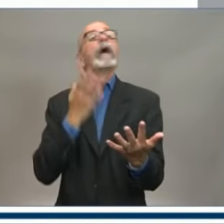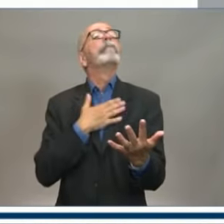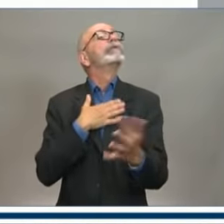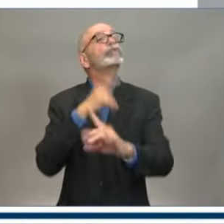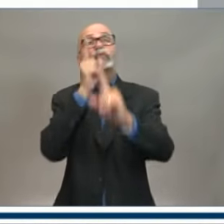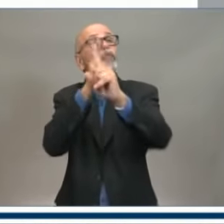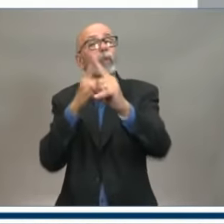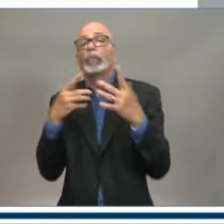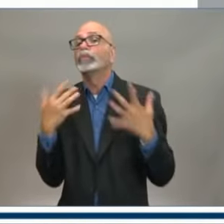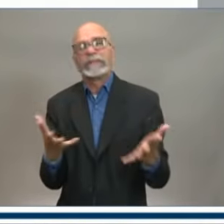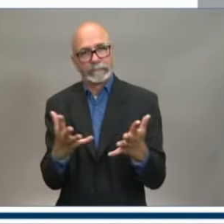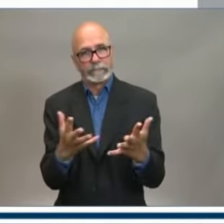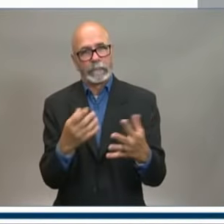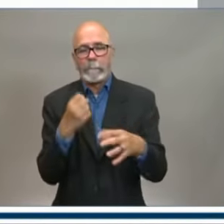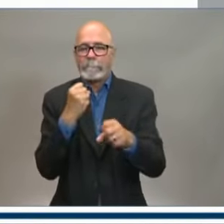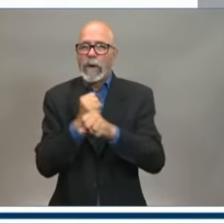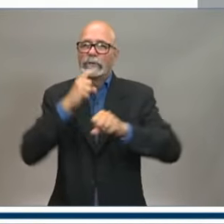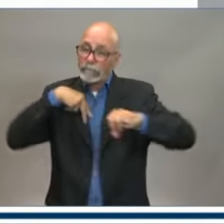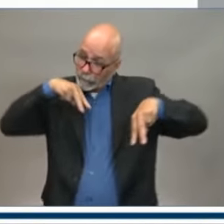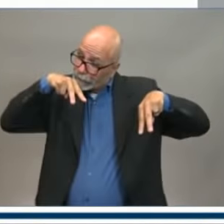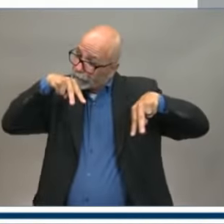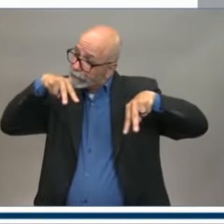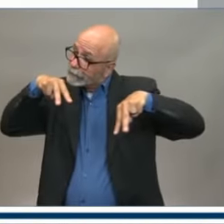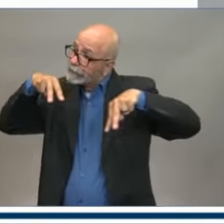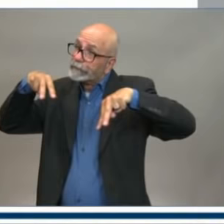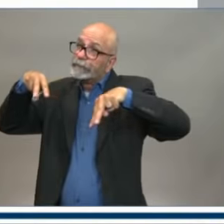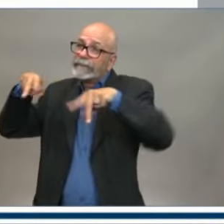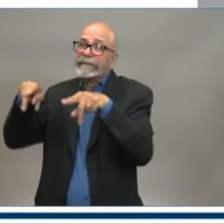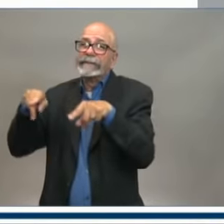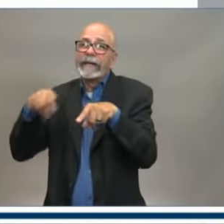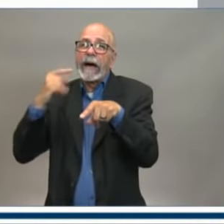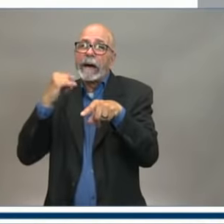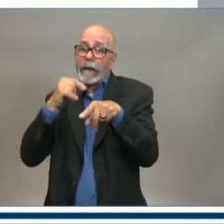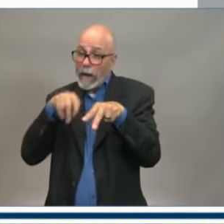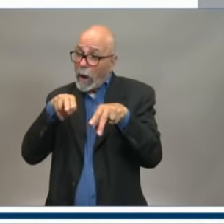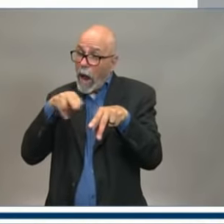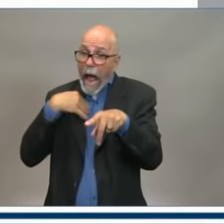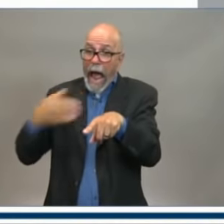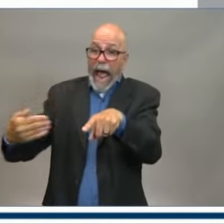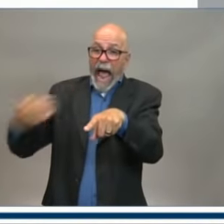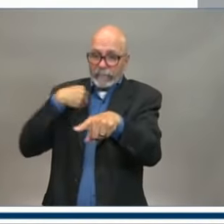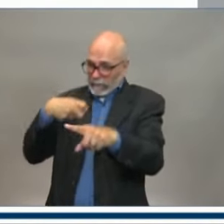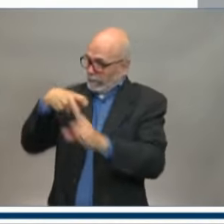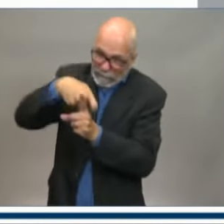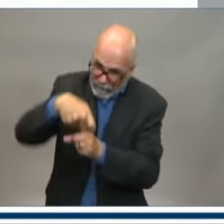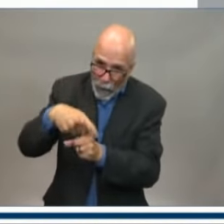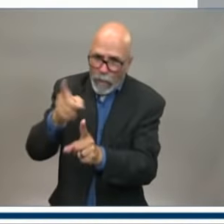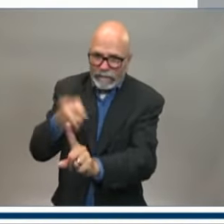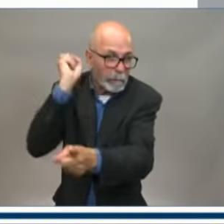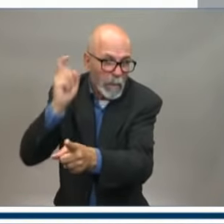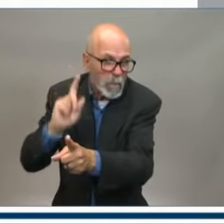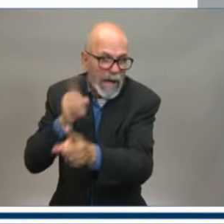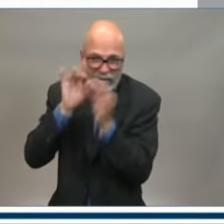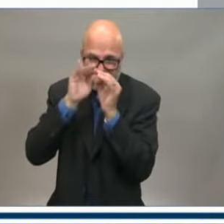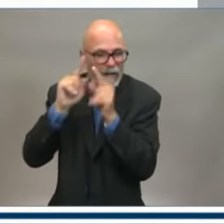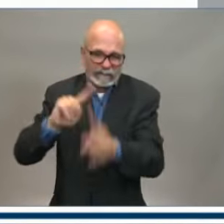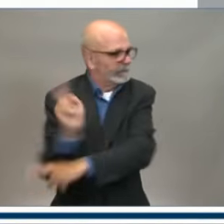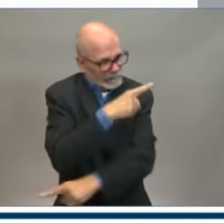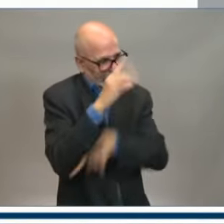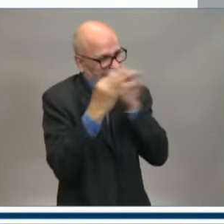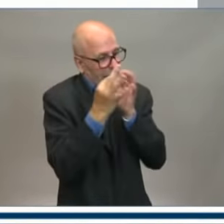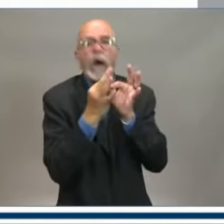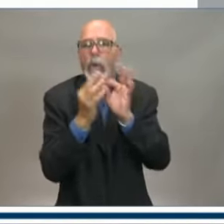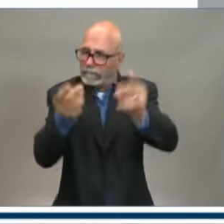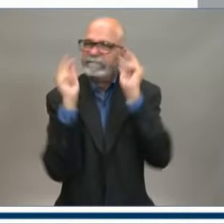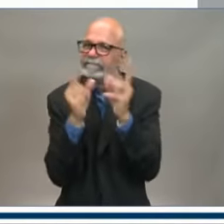and have the ability to act very quickly, identify those cases through robust testing, and then have good public health